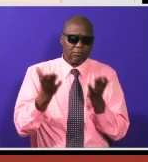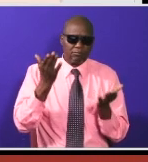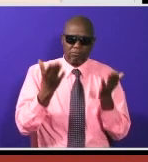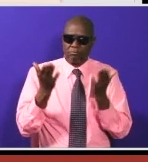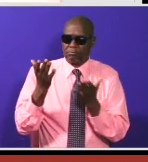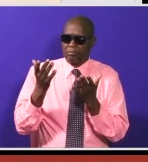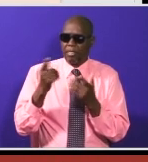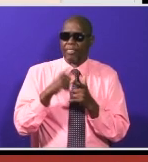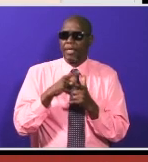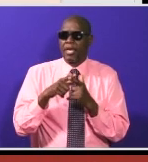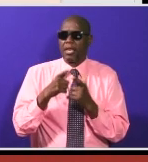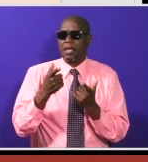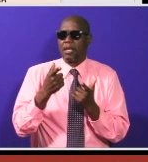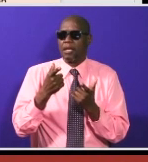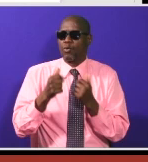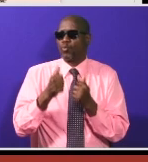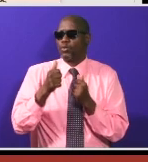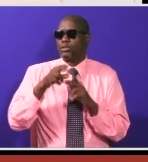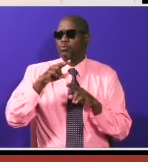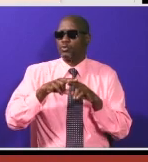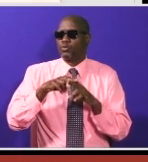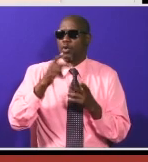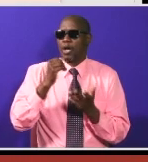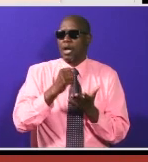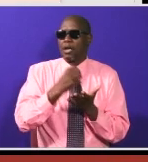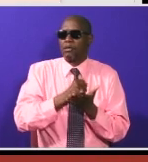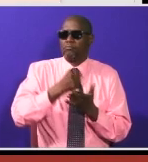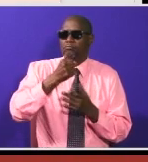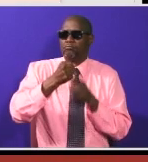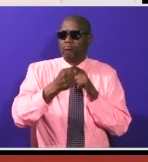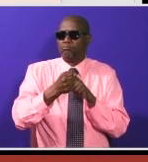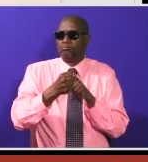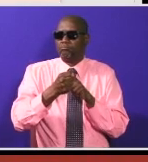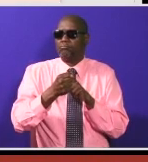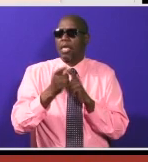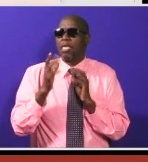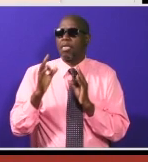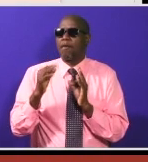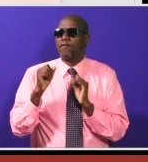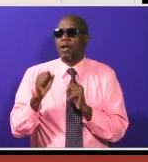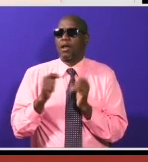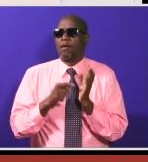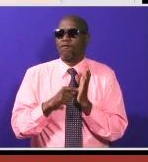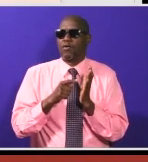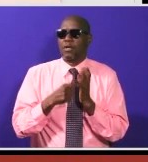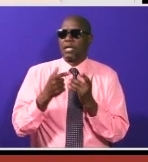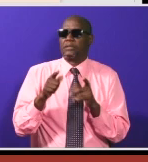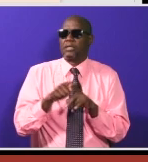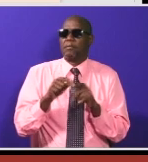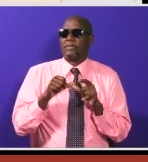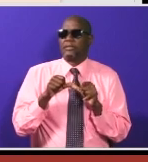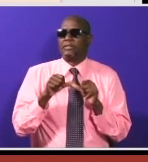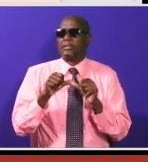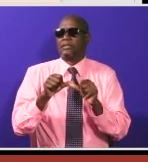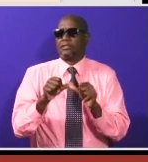at which position can we place them. So long as we can afford and we can sustain, that's the, for us, that's the